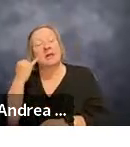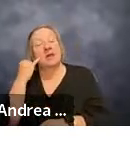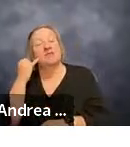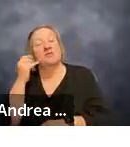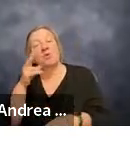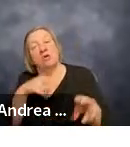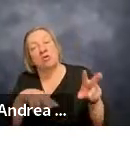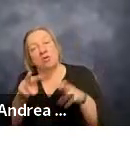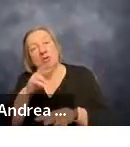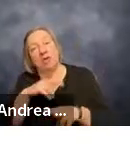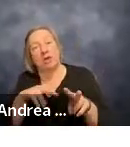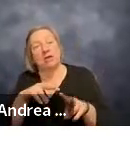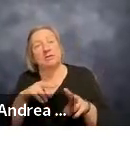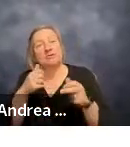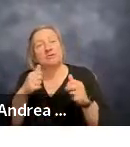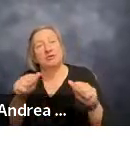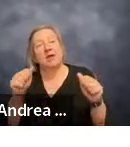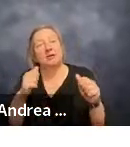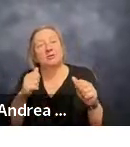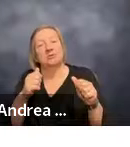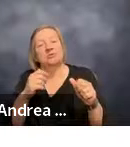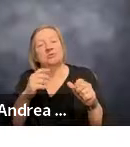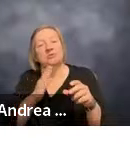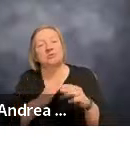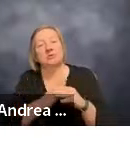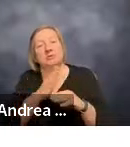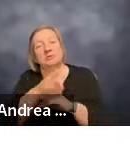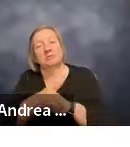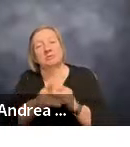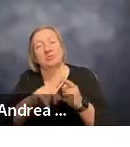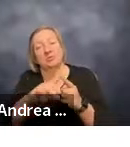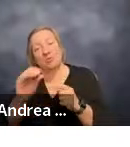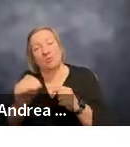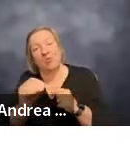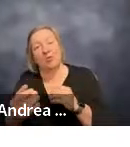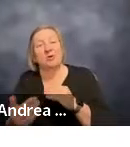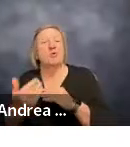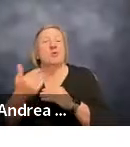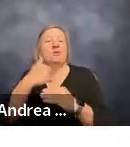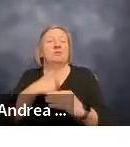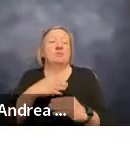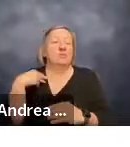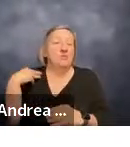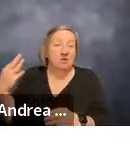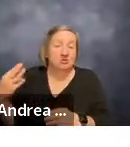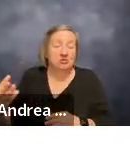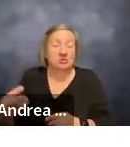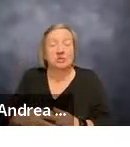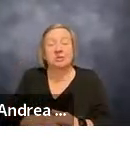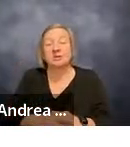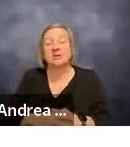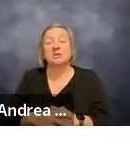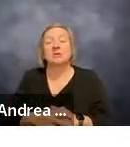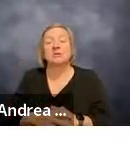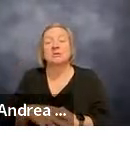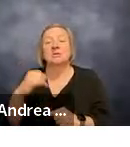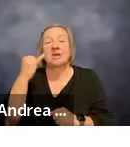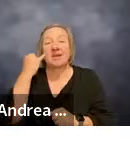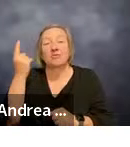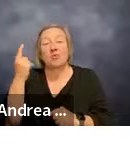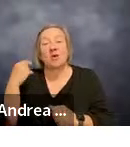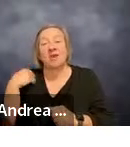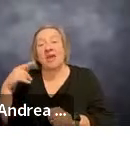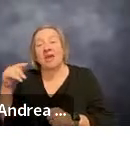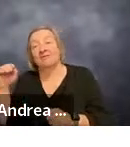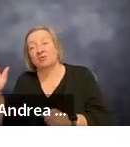at, trying to get across to Oregon or vice versa to Washington, if, one has a toll